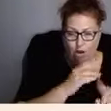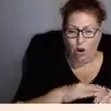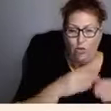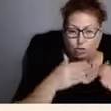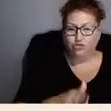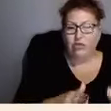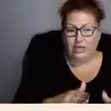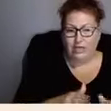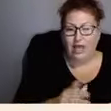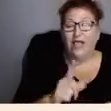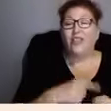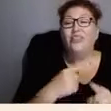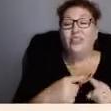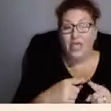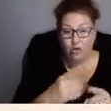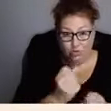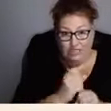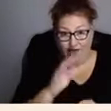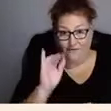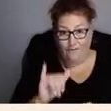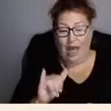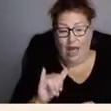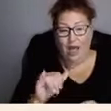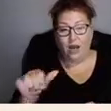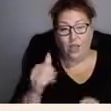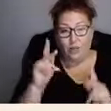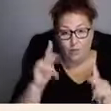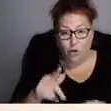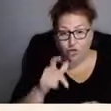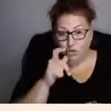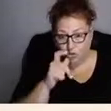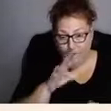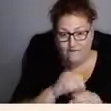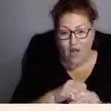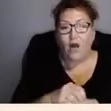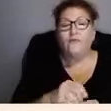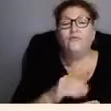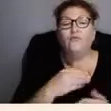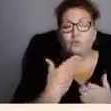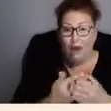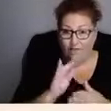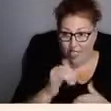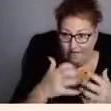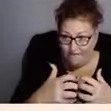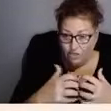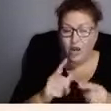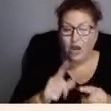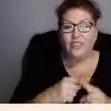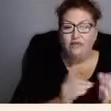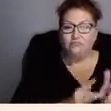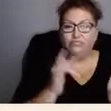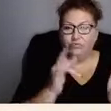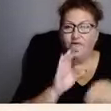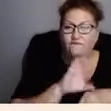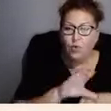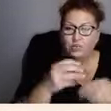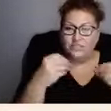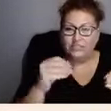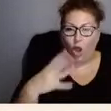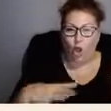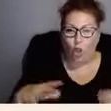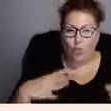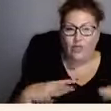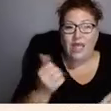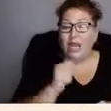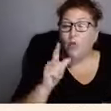was then received by a trafficker when he arrived at the factory and exploited by being forced to sew clothing. For anyone under the